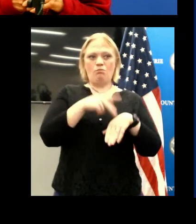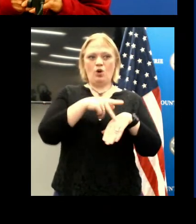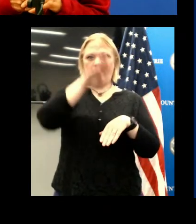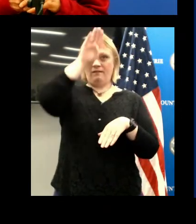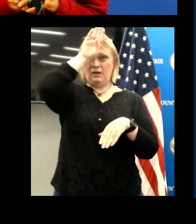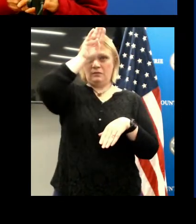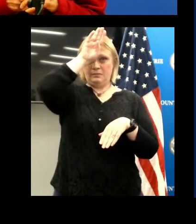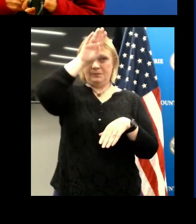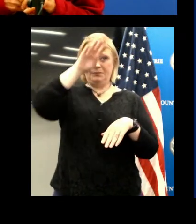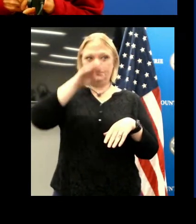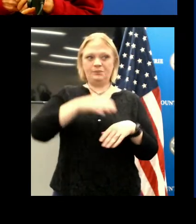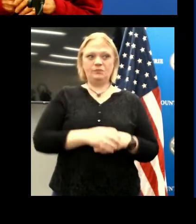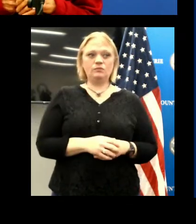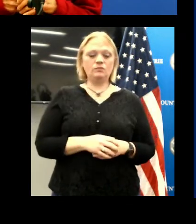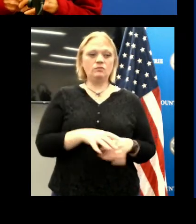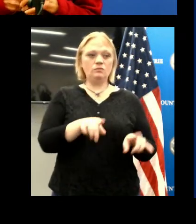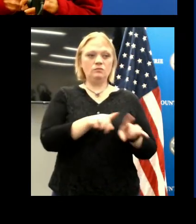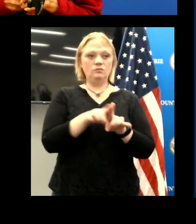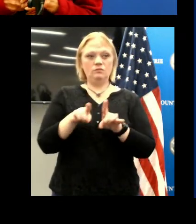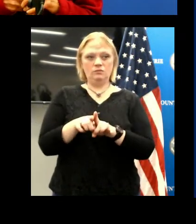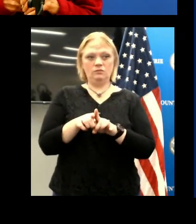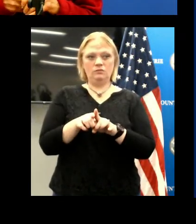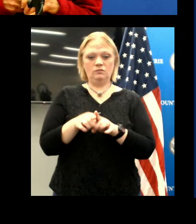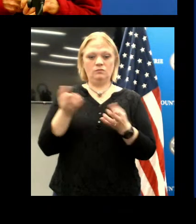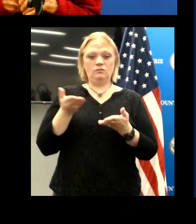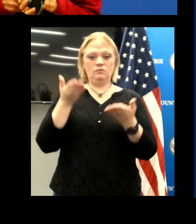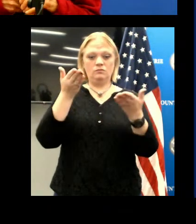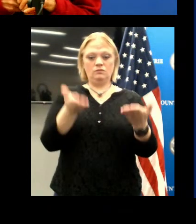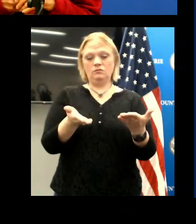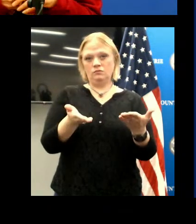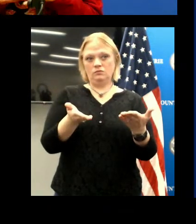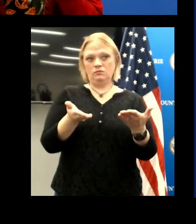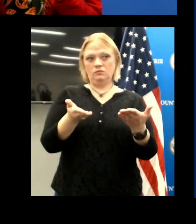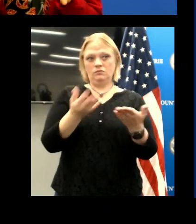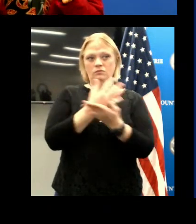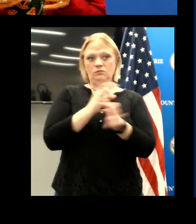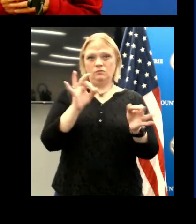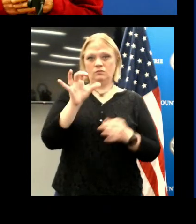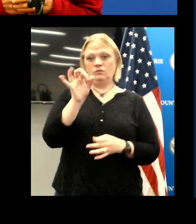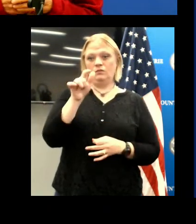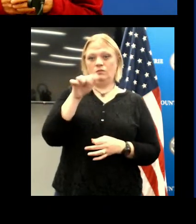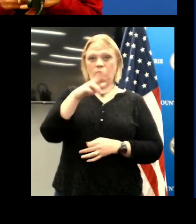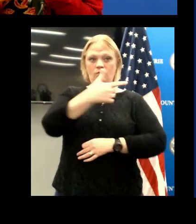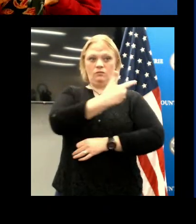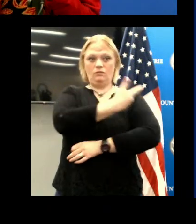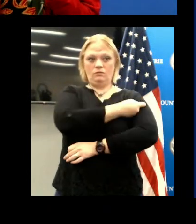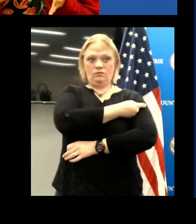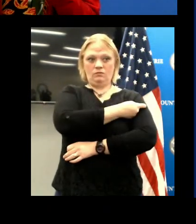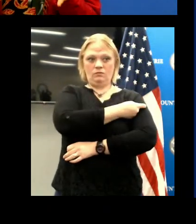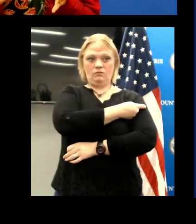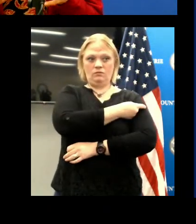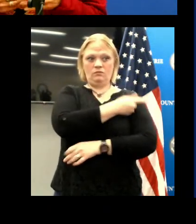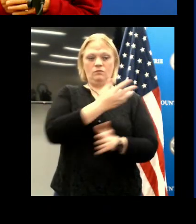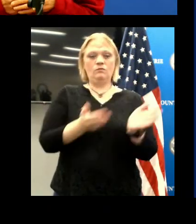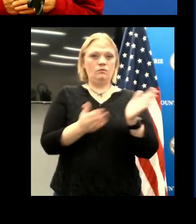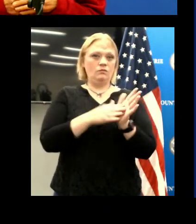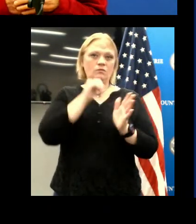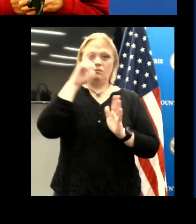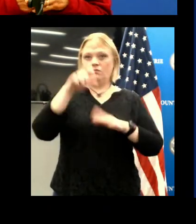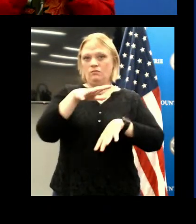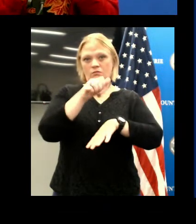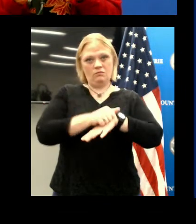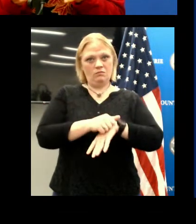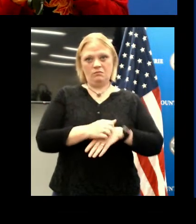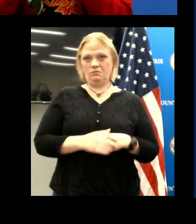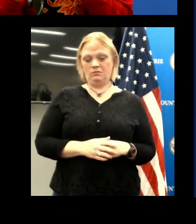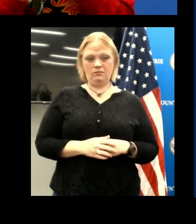And then we are also going to be offering some free flu vaccine, and there, again, are no appointments necessary.